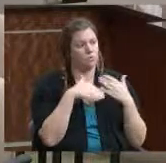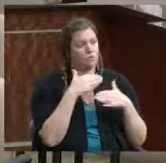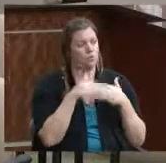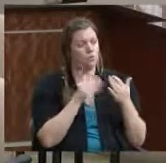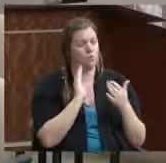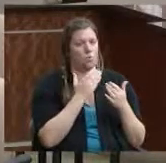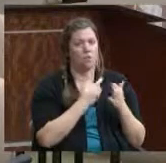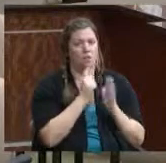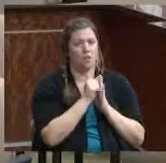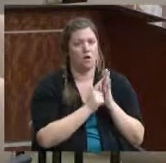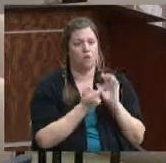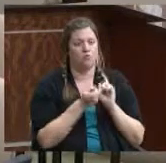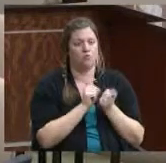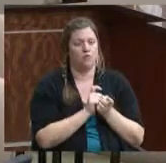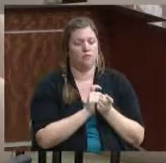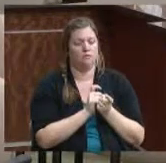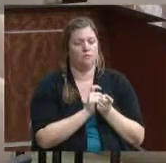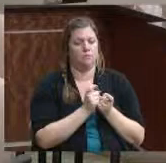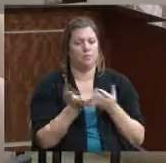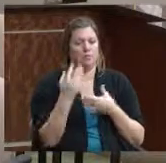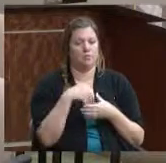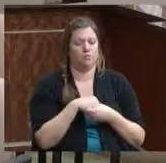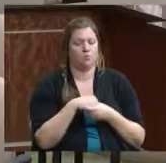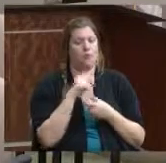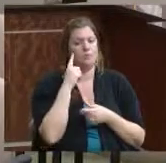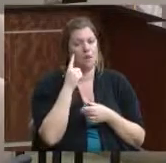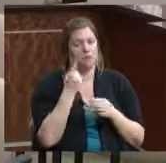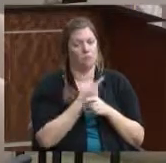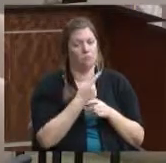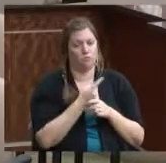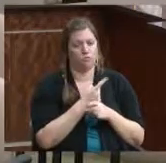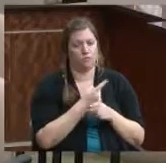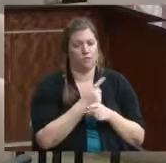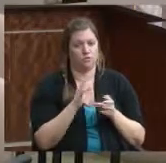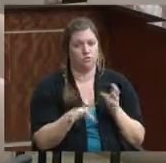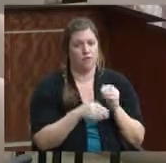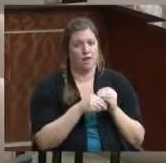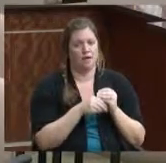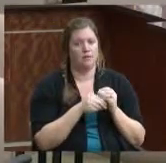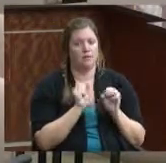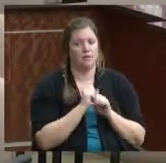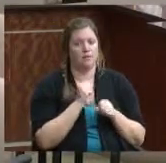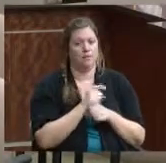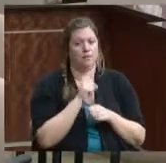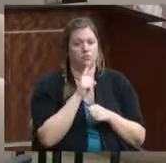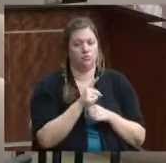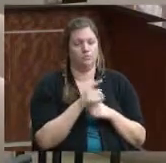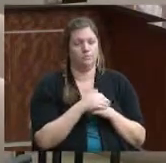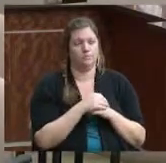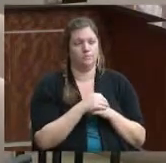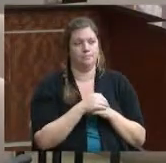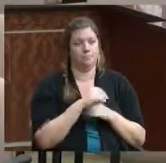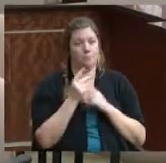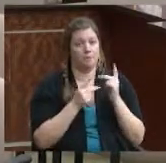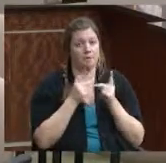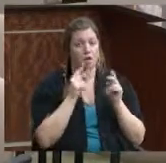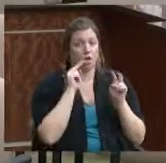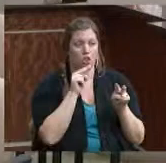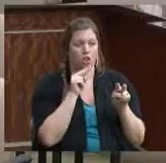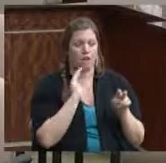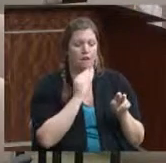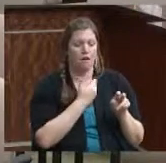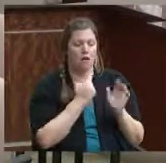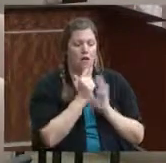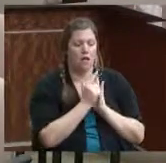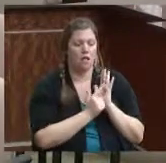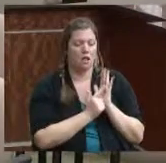our laws and trying to make them all inclusive, I thought it was appropriate to make it all inclusive so that when people are looking at our